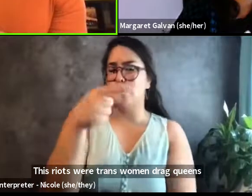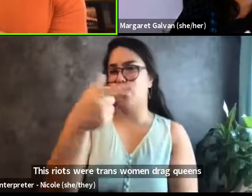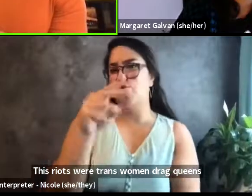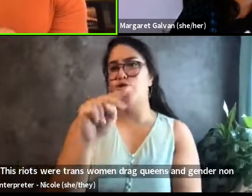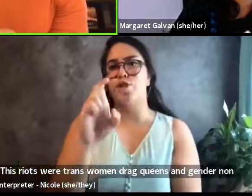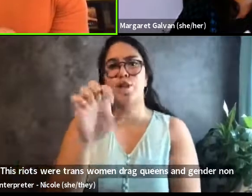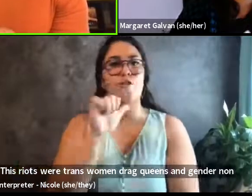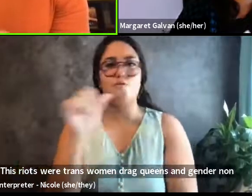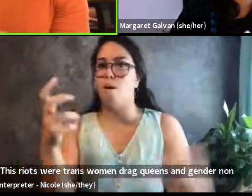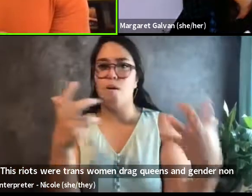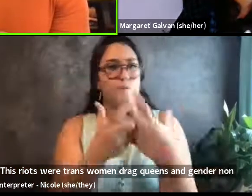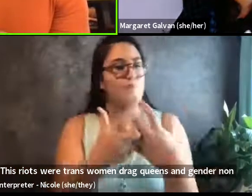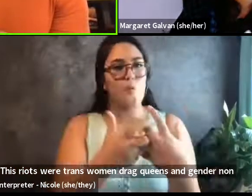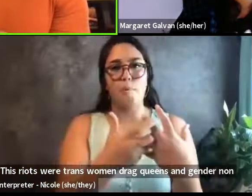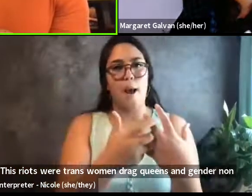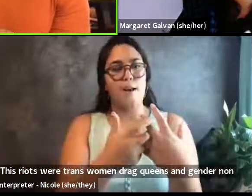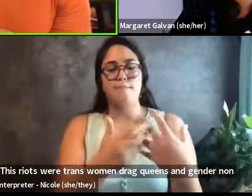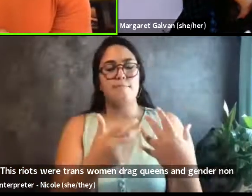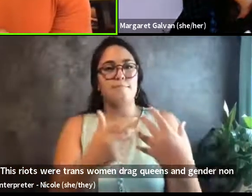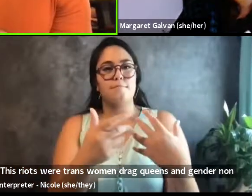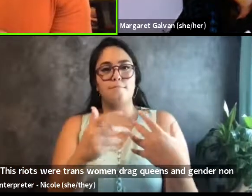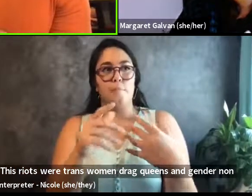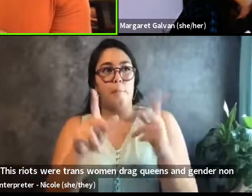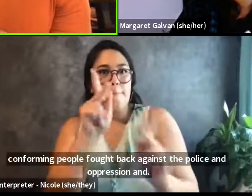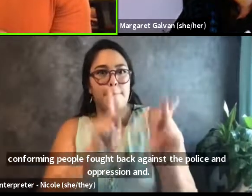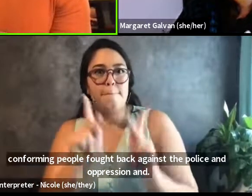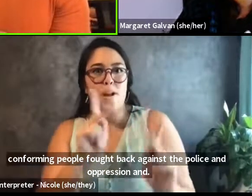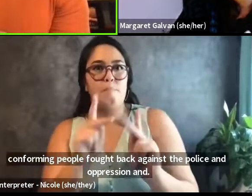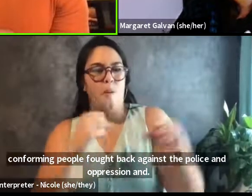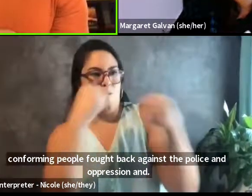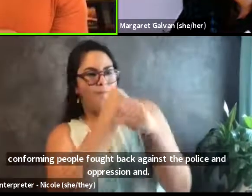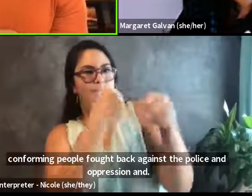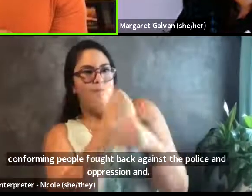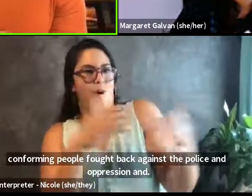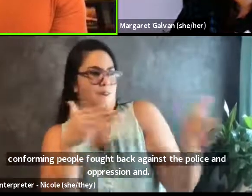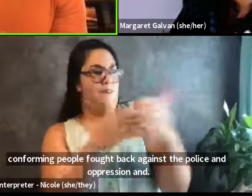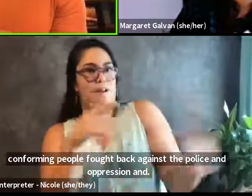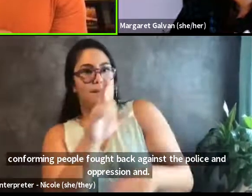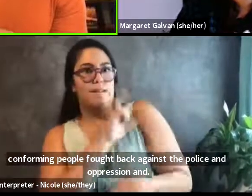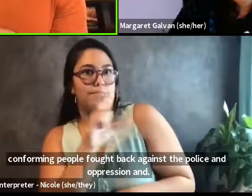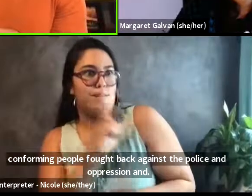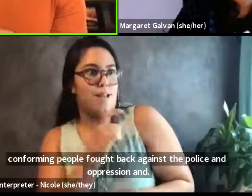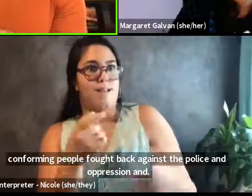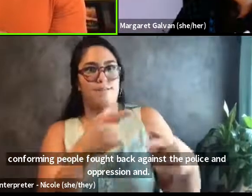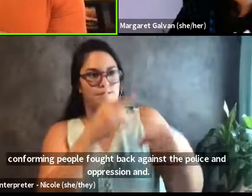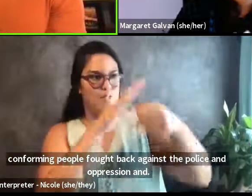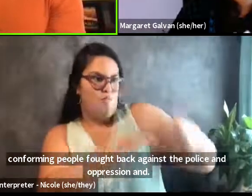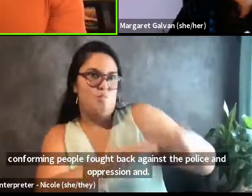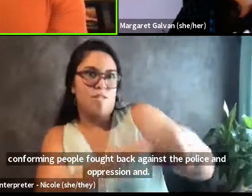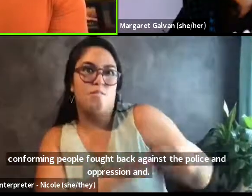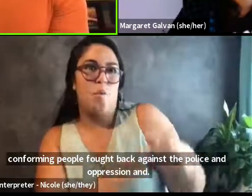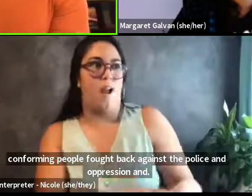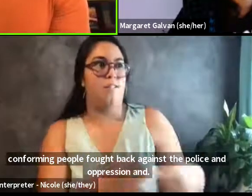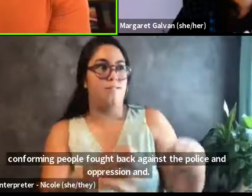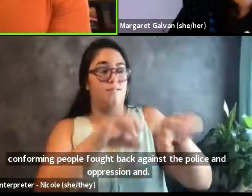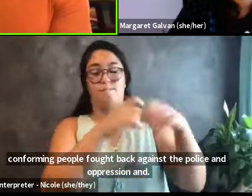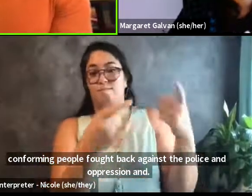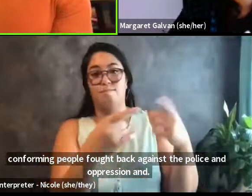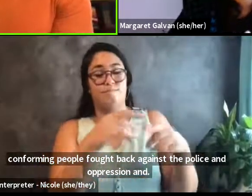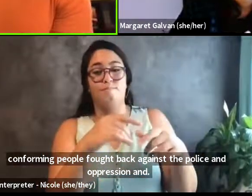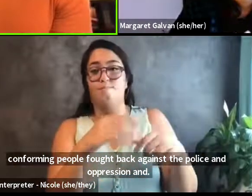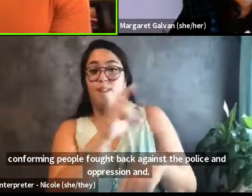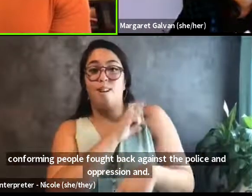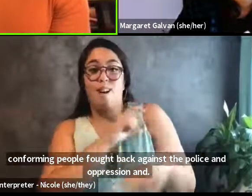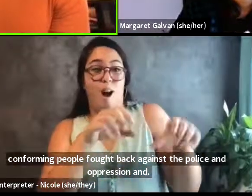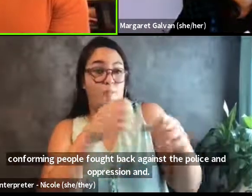back against the police and oppression and, um, broke a lot of, you know, broke some cop cars and broke a lot of windows and, uh, and